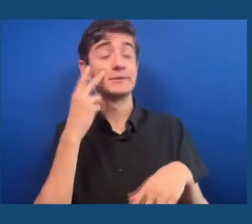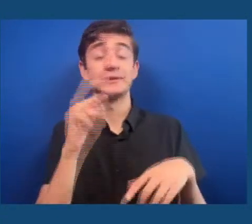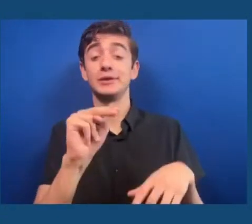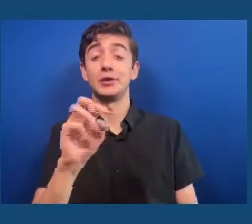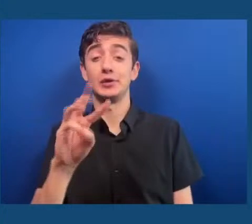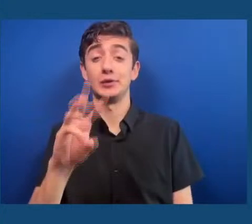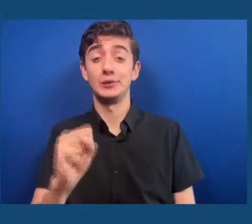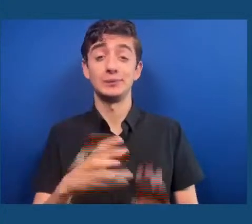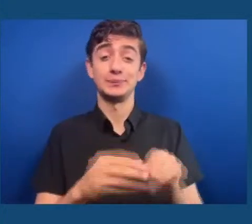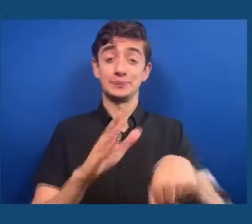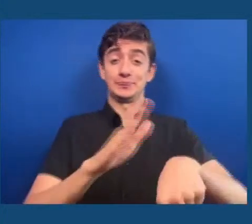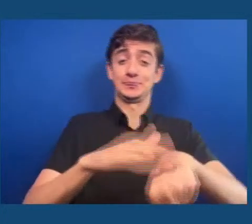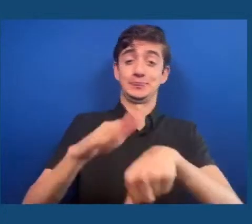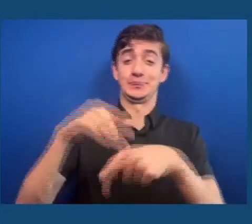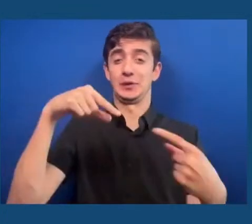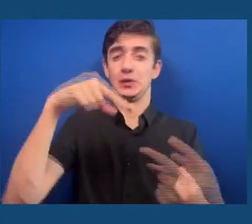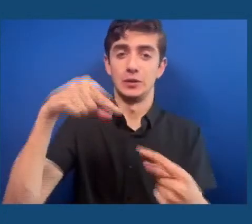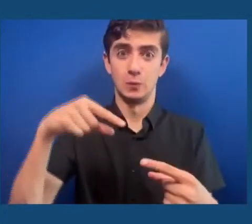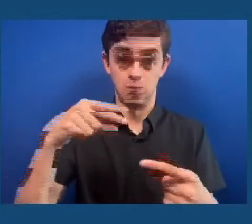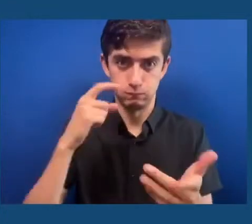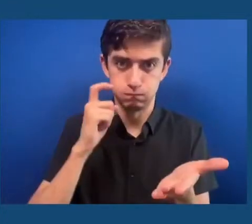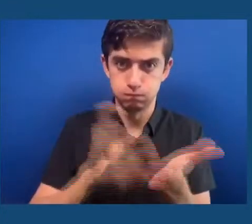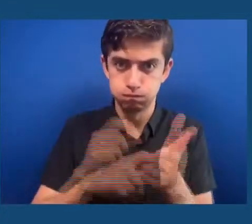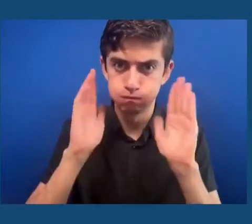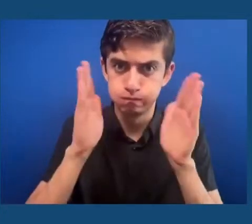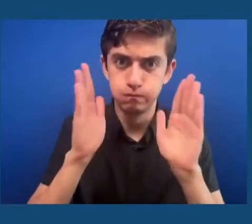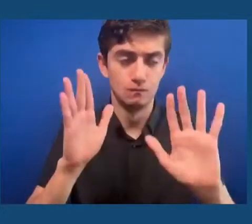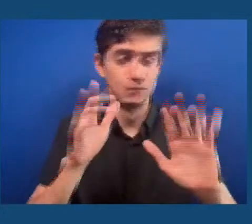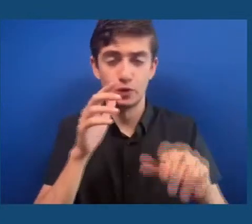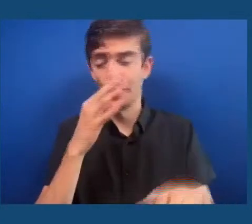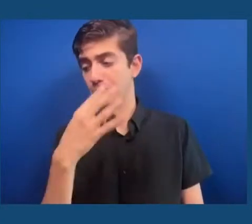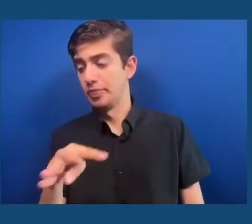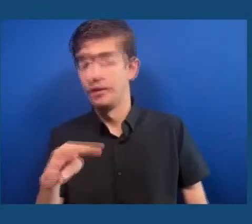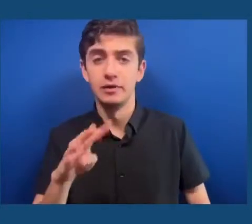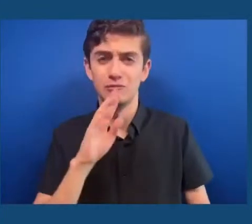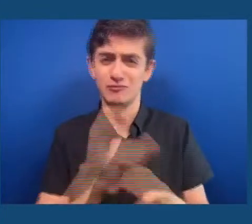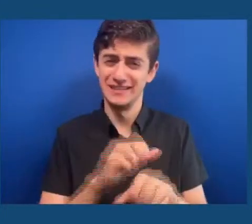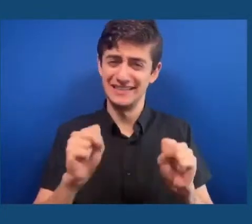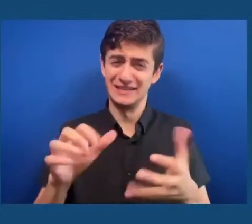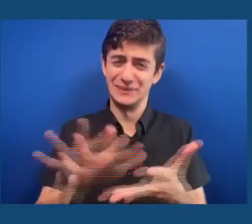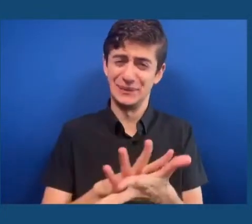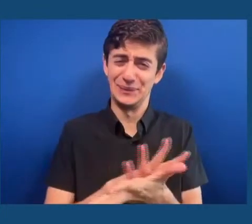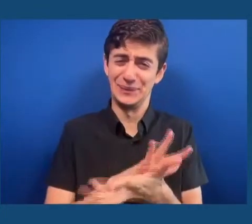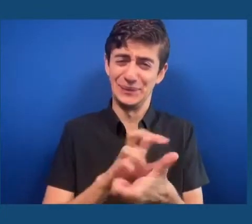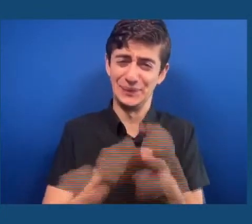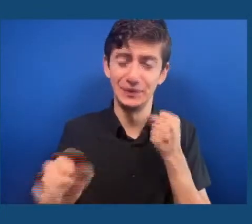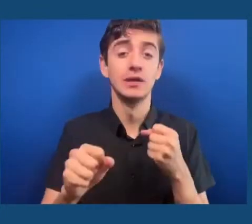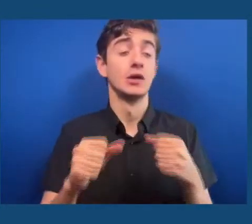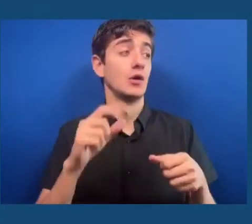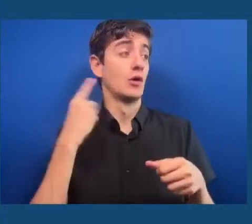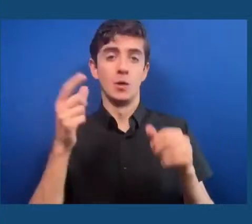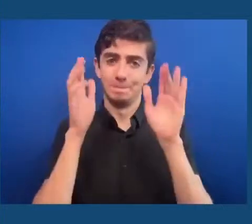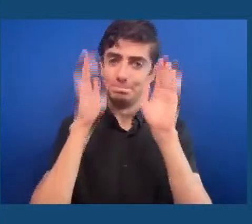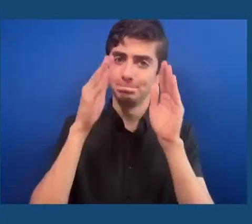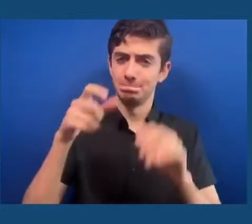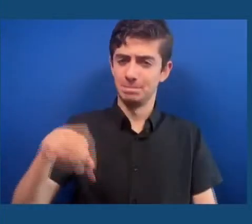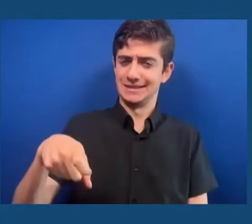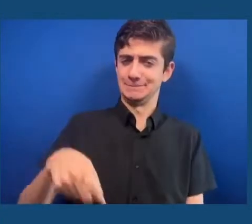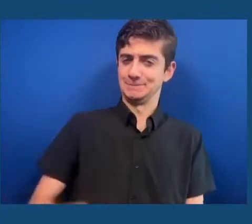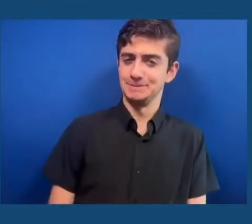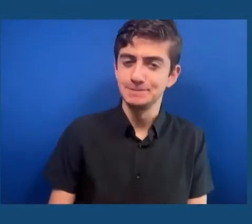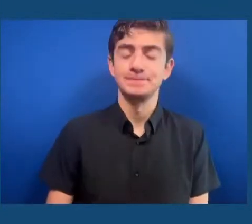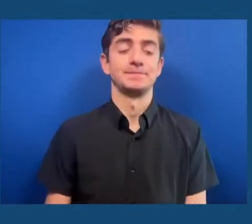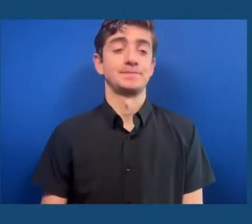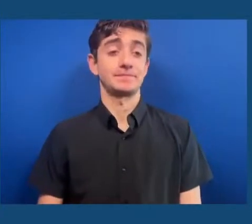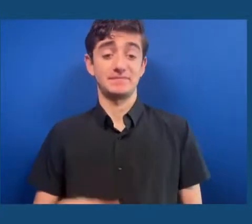my friends. These are wildly devastating. So we must always be vigilant. Here in East Hampton, you know, it's a long, long